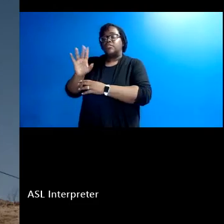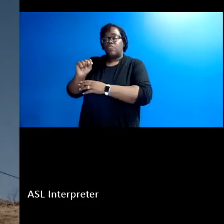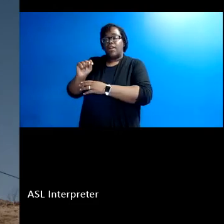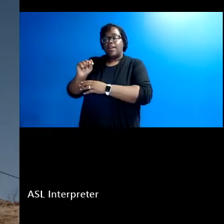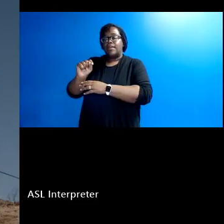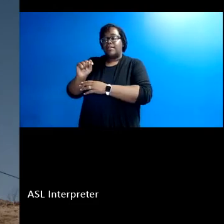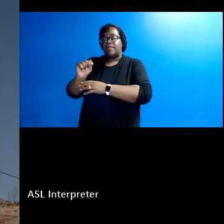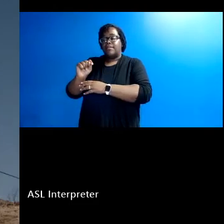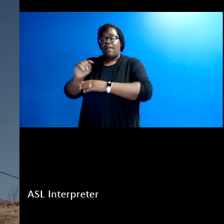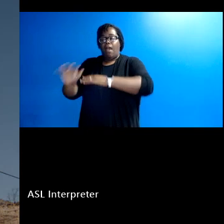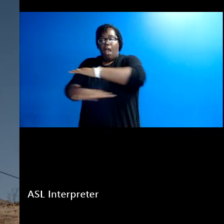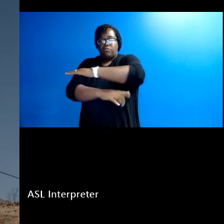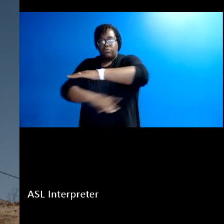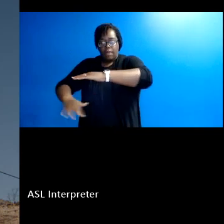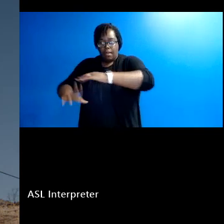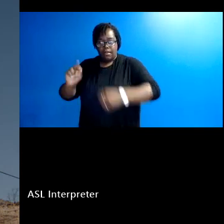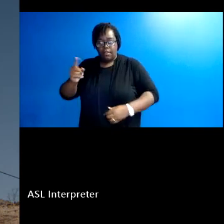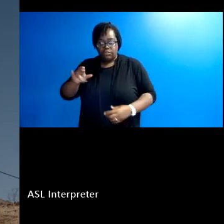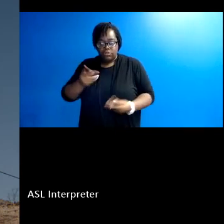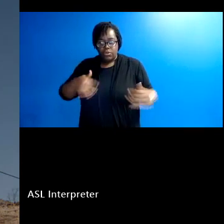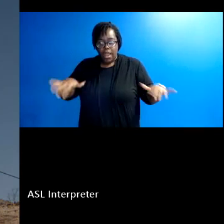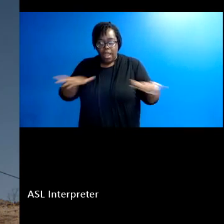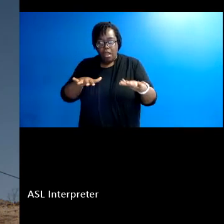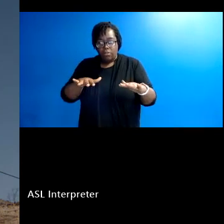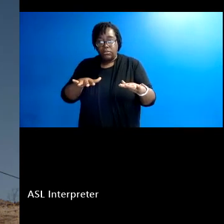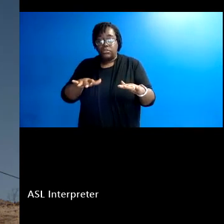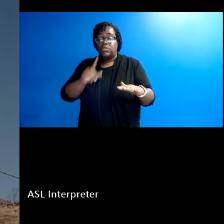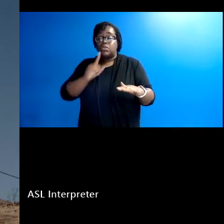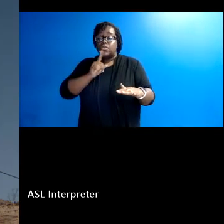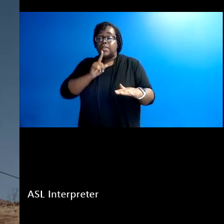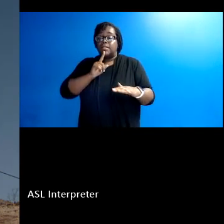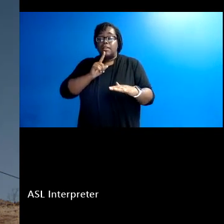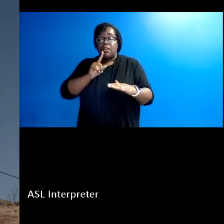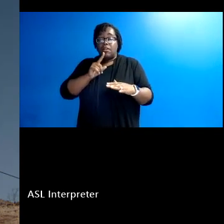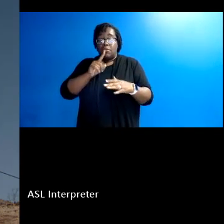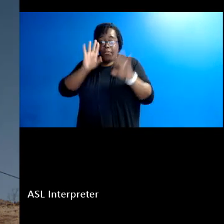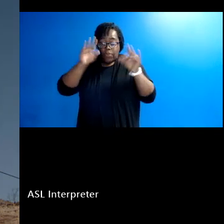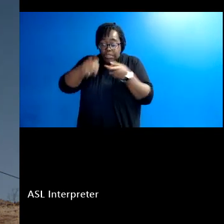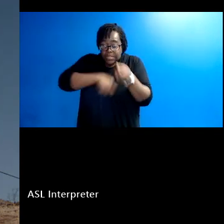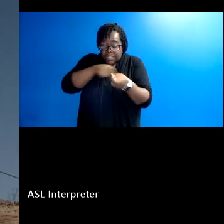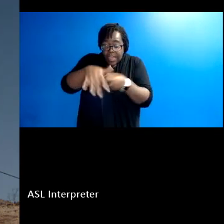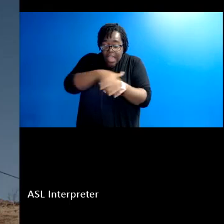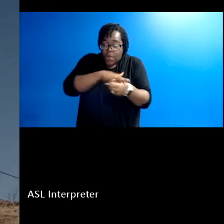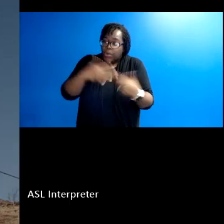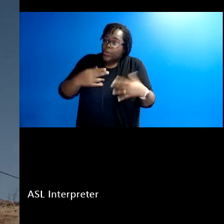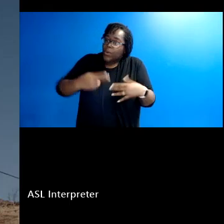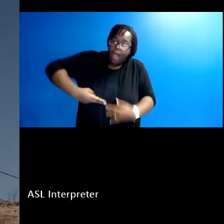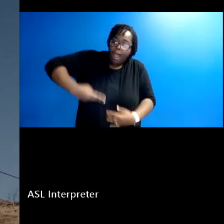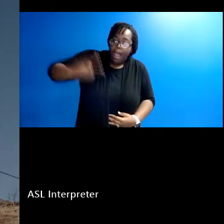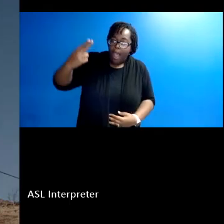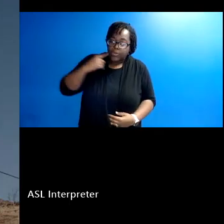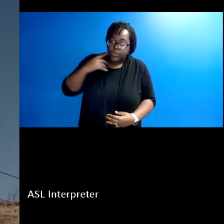doing very localized undergrounding. We're focused on areas that have very high risks, and I'll